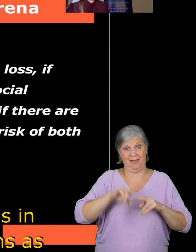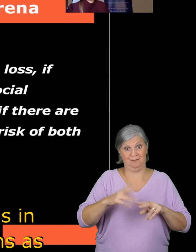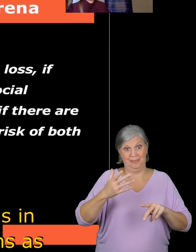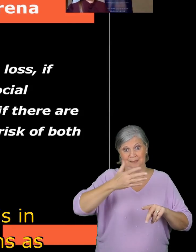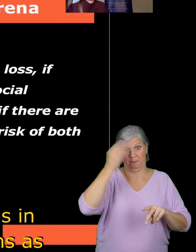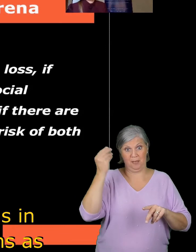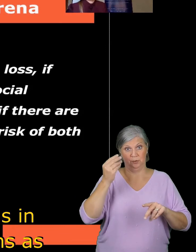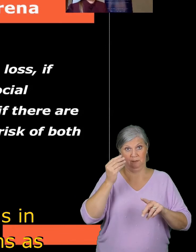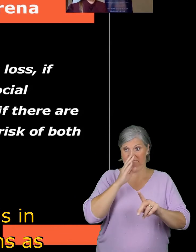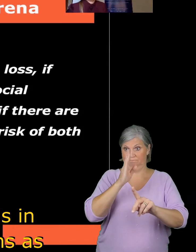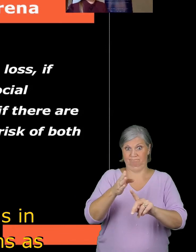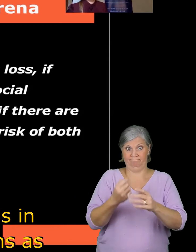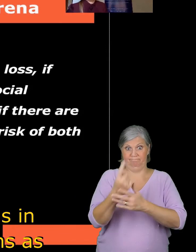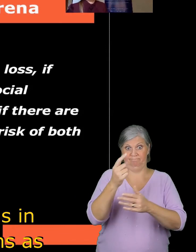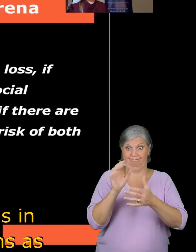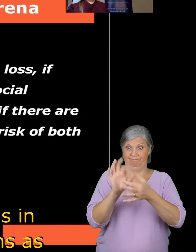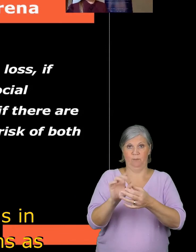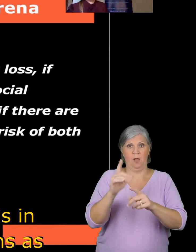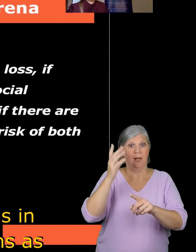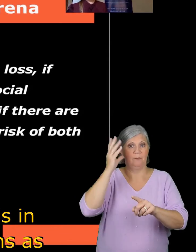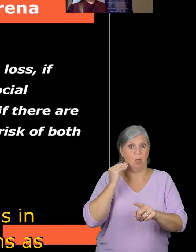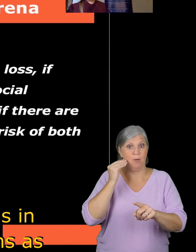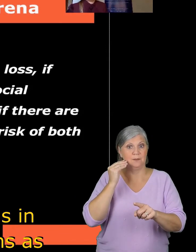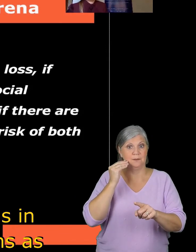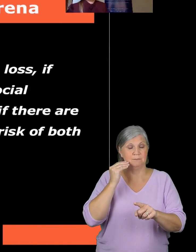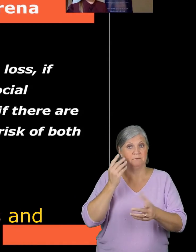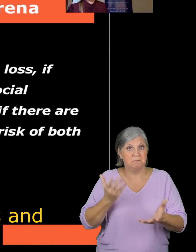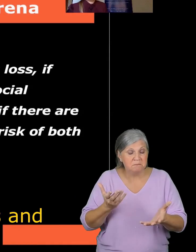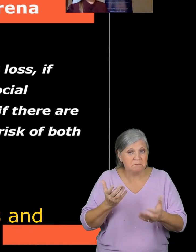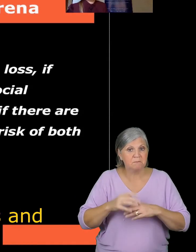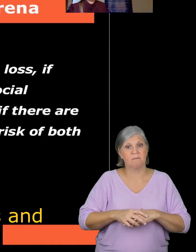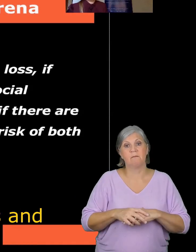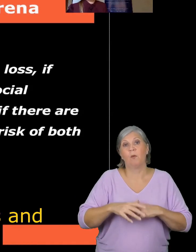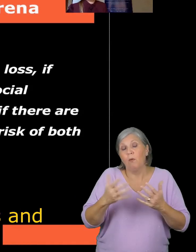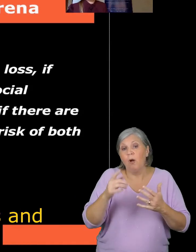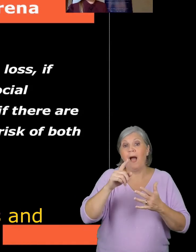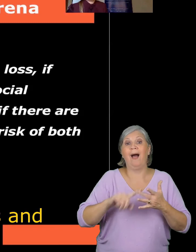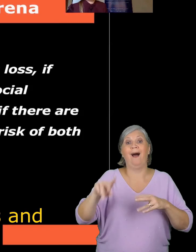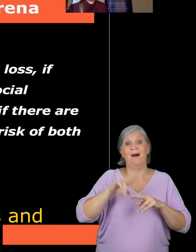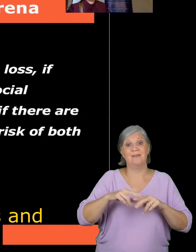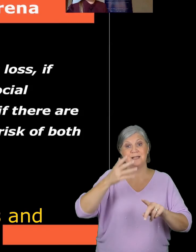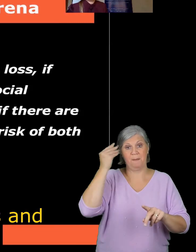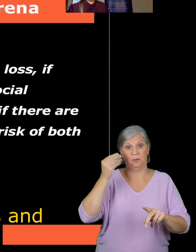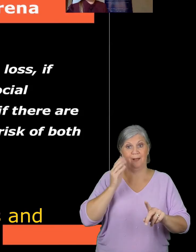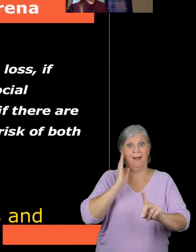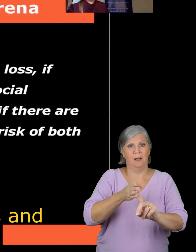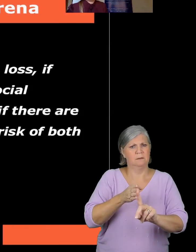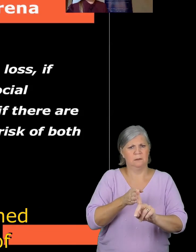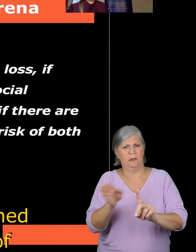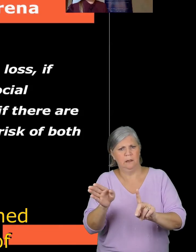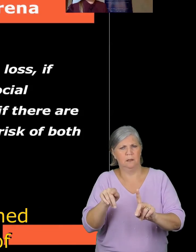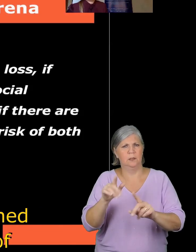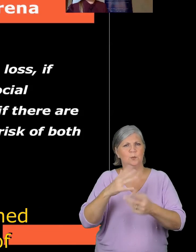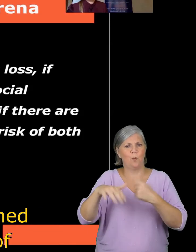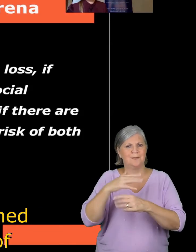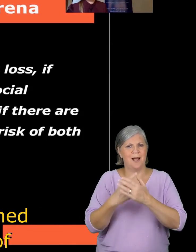There is a shift in emphasis in terms of research questions as knowledge on hearing loss and dementia is documented.